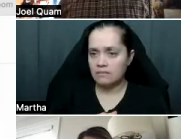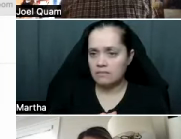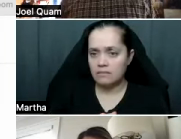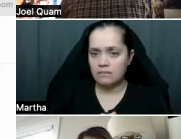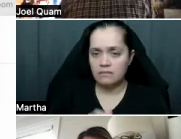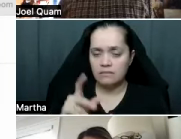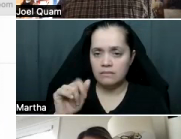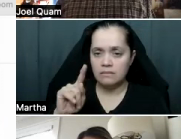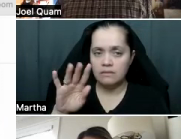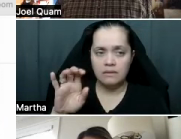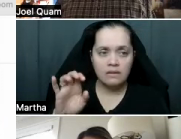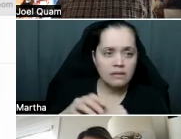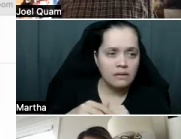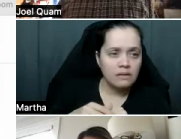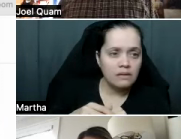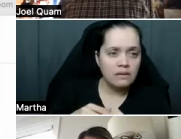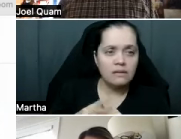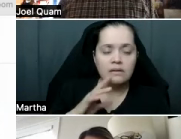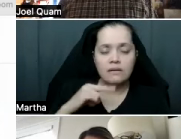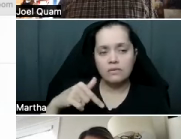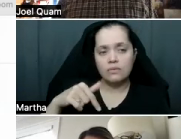can you talk about Quebec here?